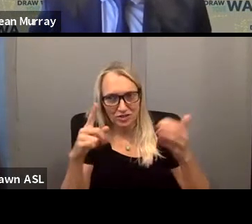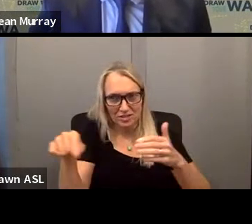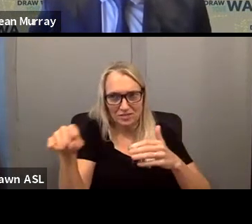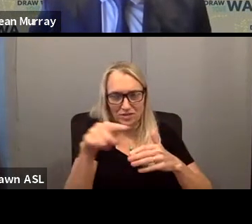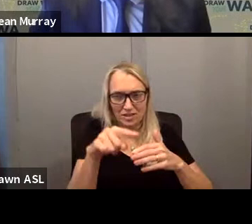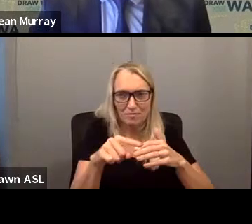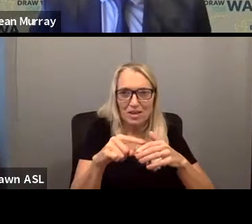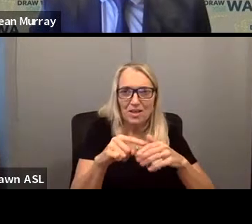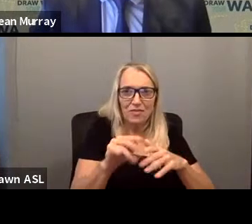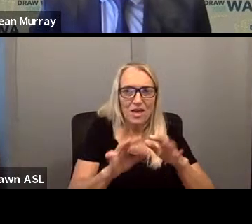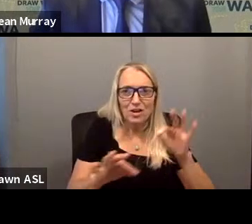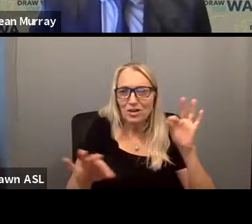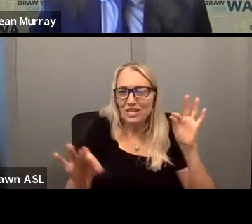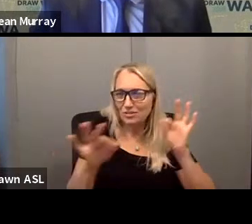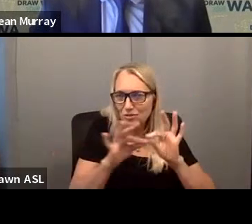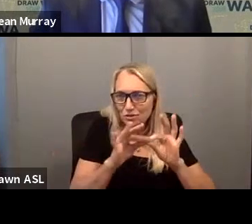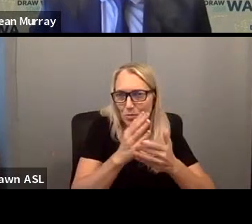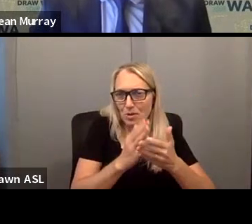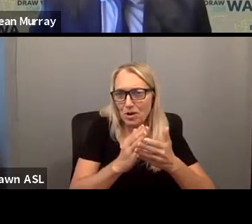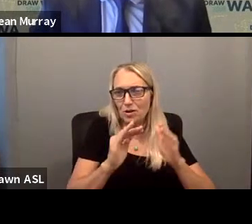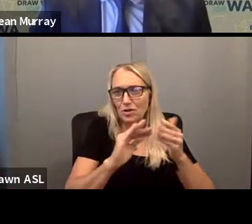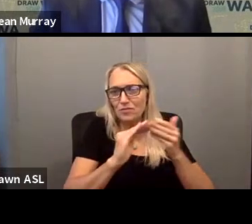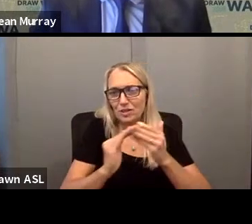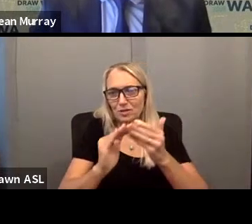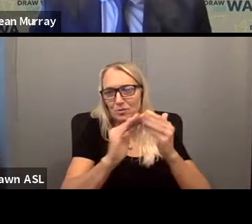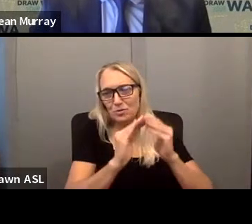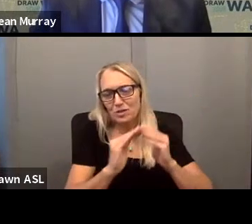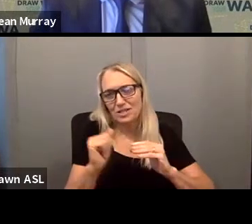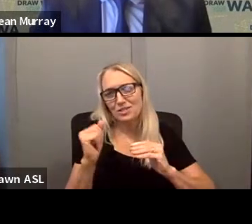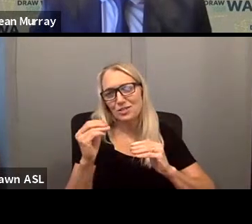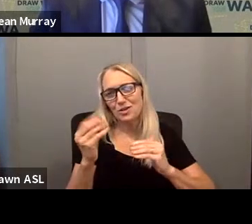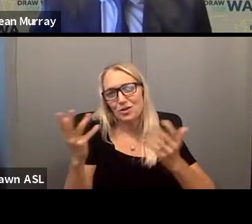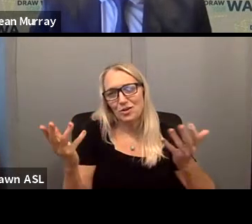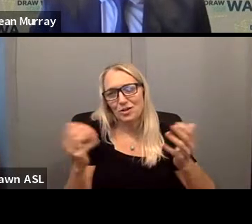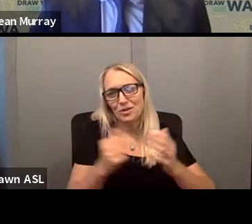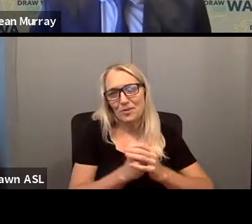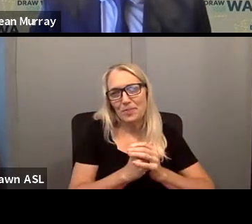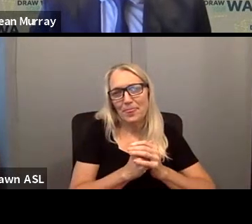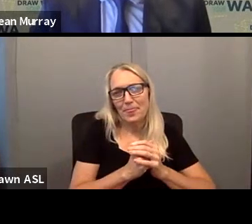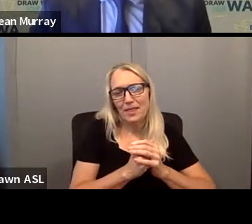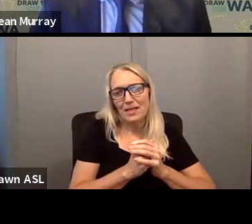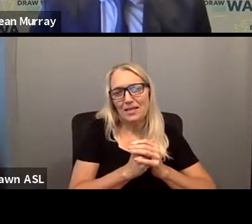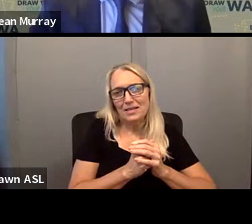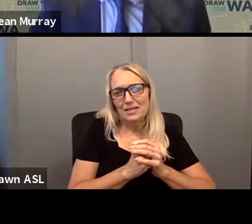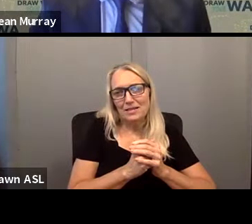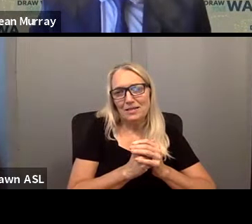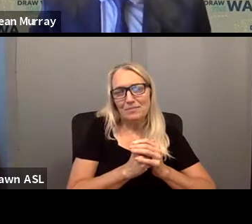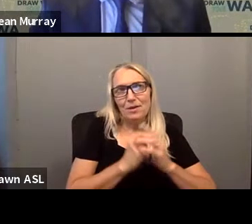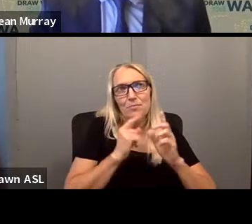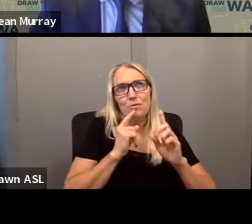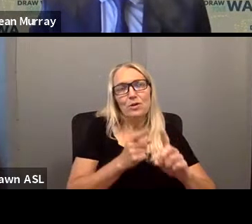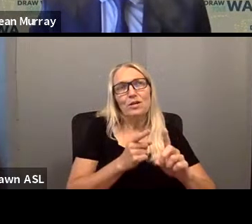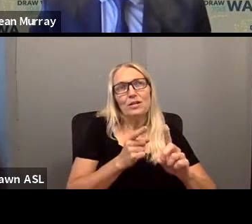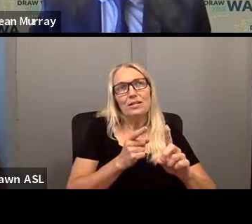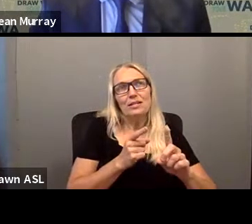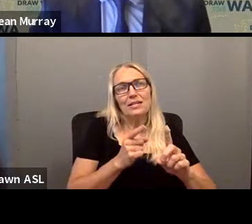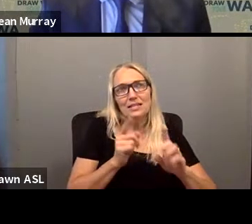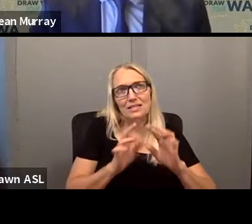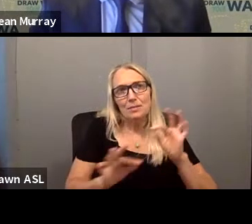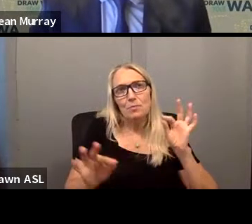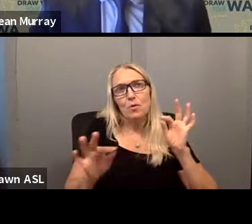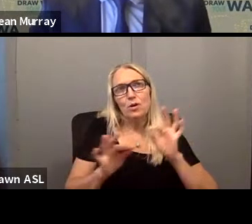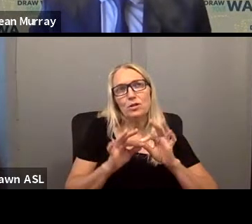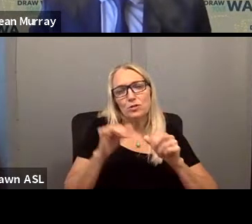integral part of the community that we're all in. So that said, it's, I think, really noteworthy